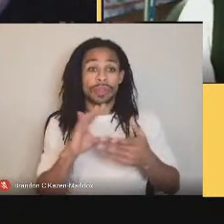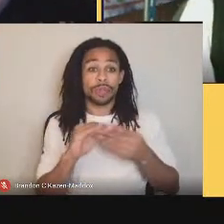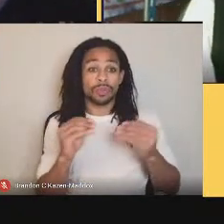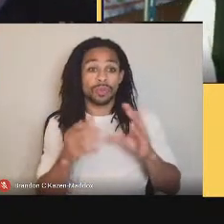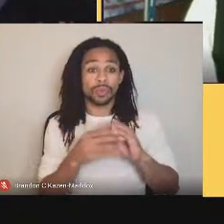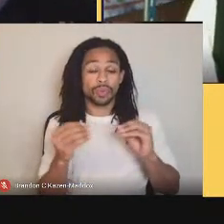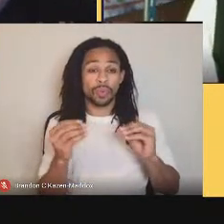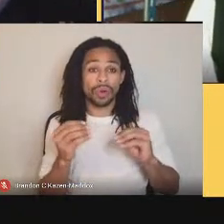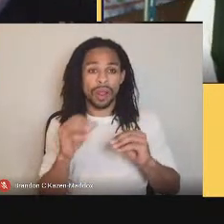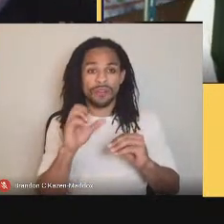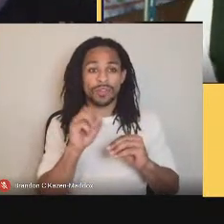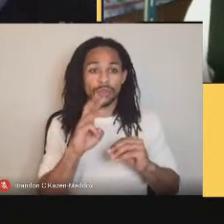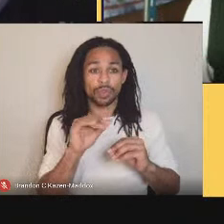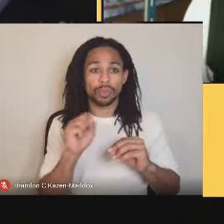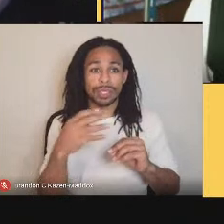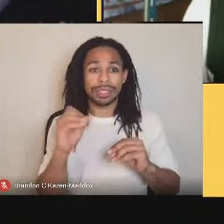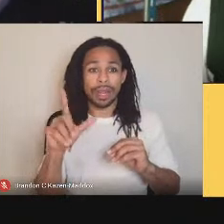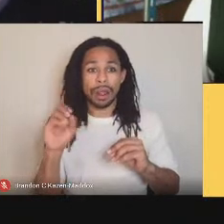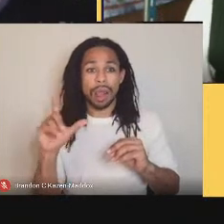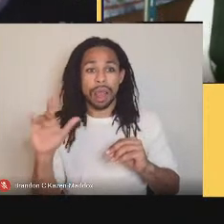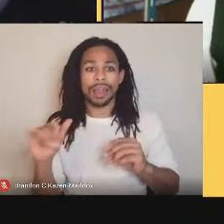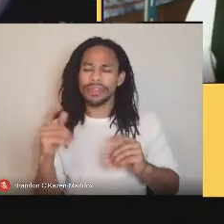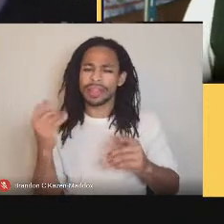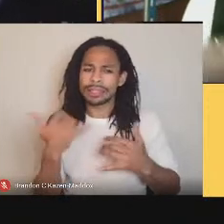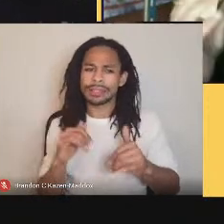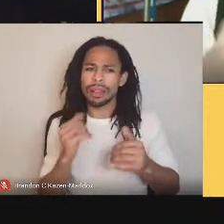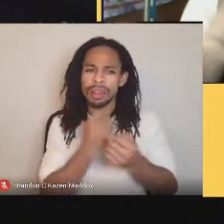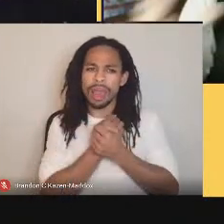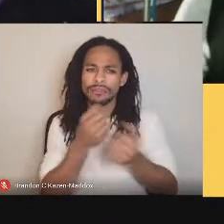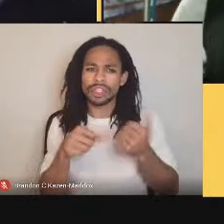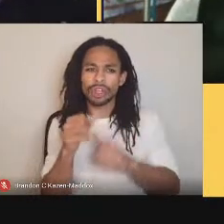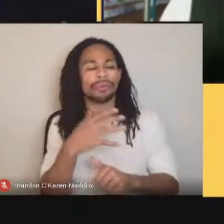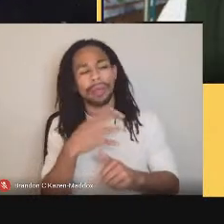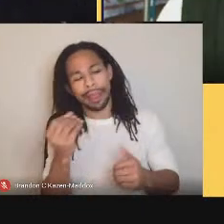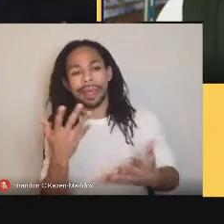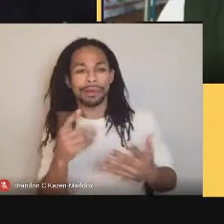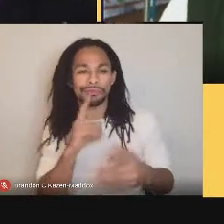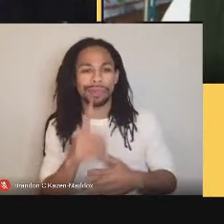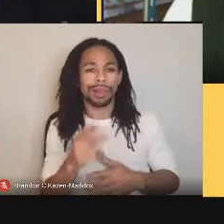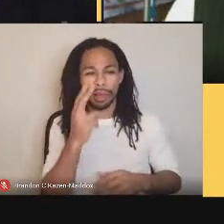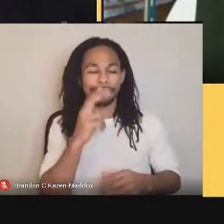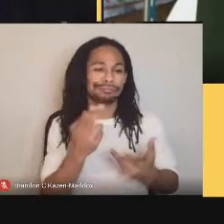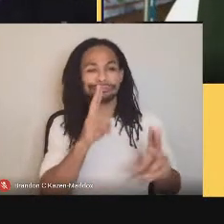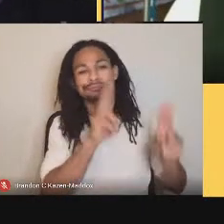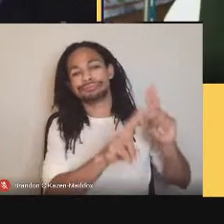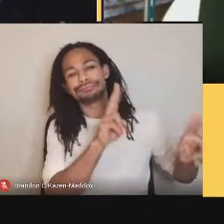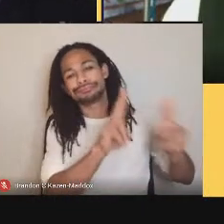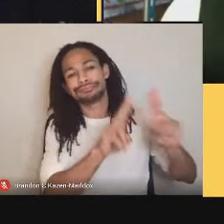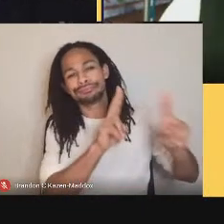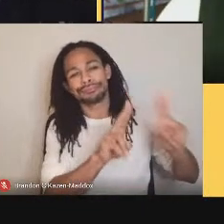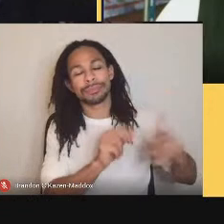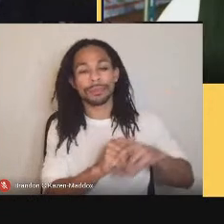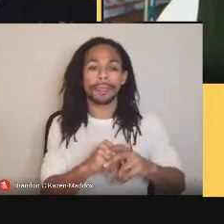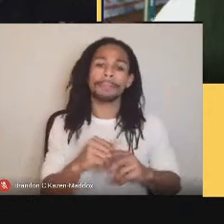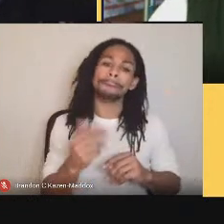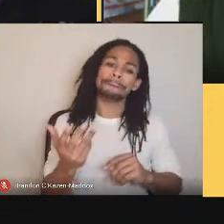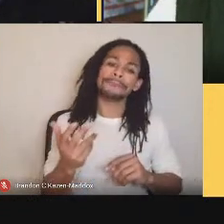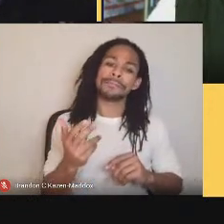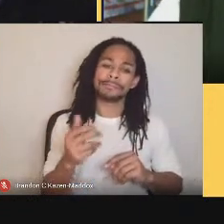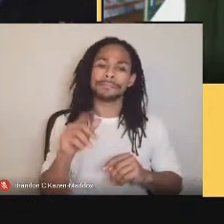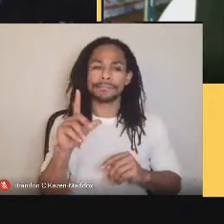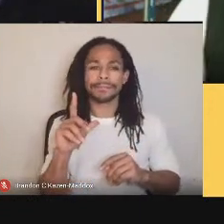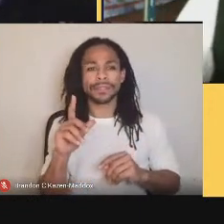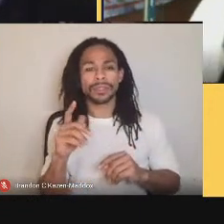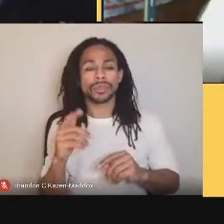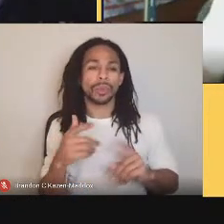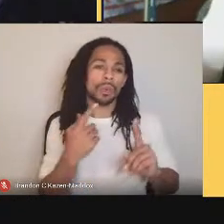Swiss and Lali, you know, as much as they give each other crap, they still love each other. And this is kind of at this point, that peak where like Lali kind of gets a little angry at Swiss gets a little